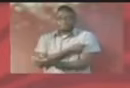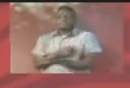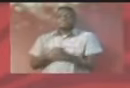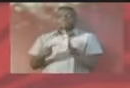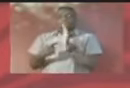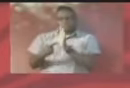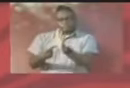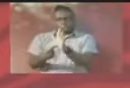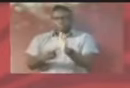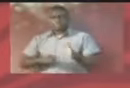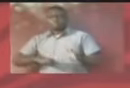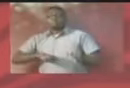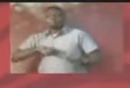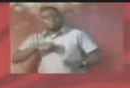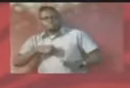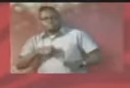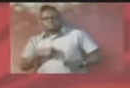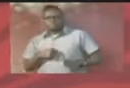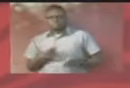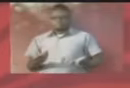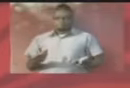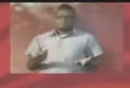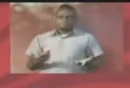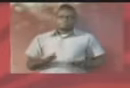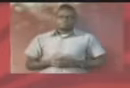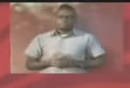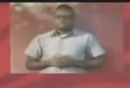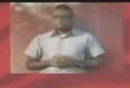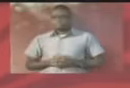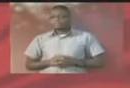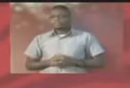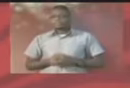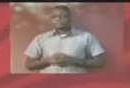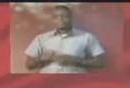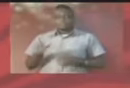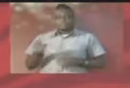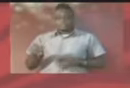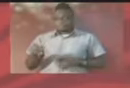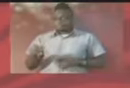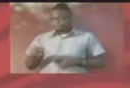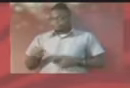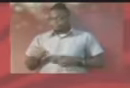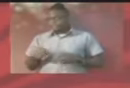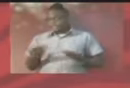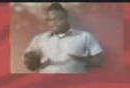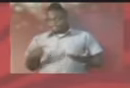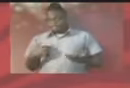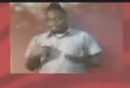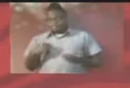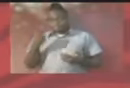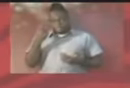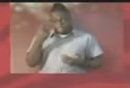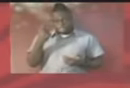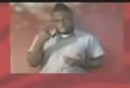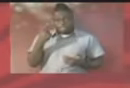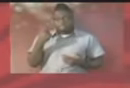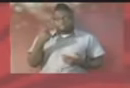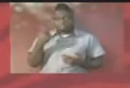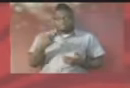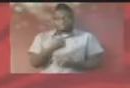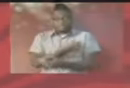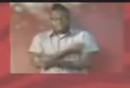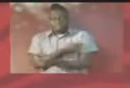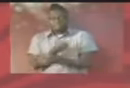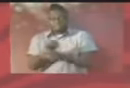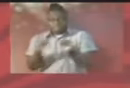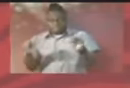healthcare providers. I adhere to the concept of non-maleficence, do no harm, and beneficence.